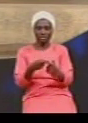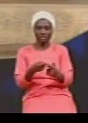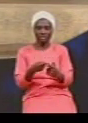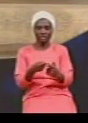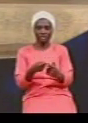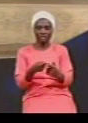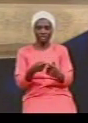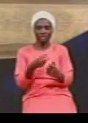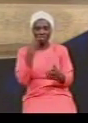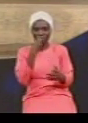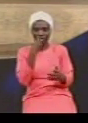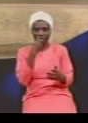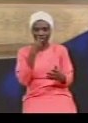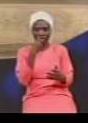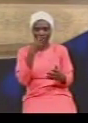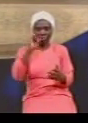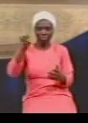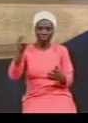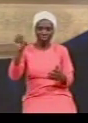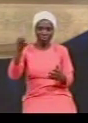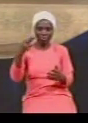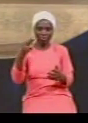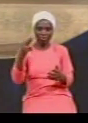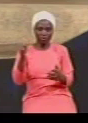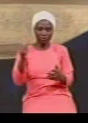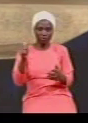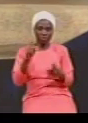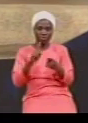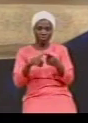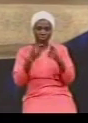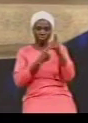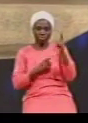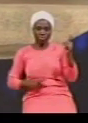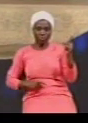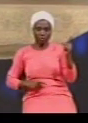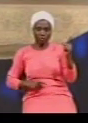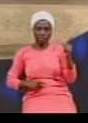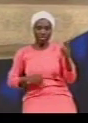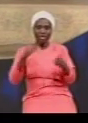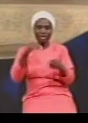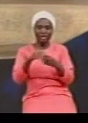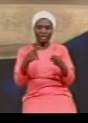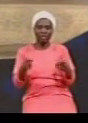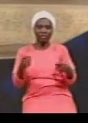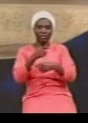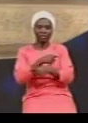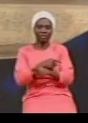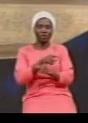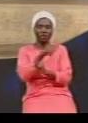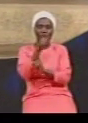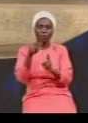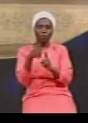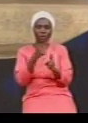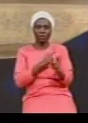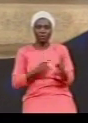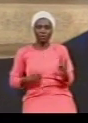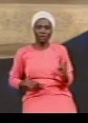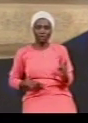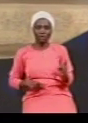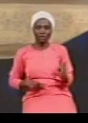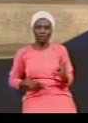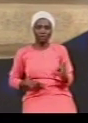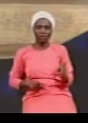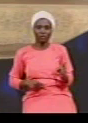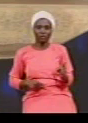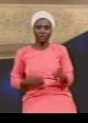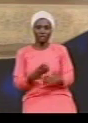spake Joshua to the Lord, in the day when the Lord delivered